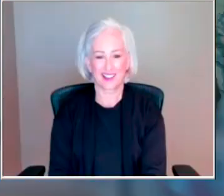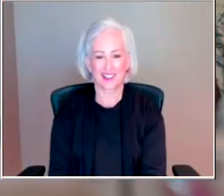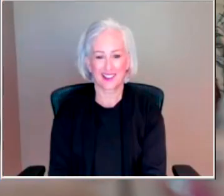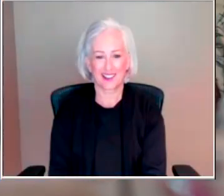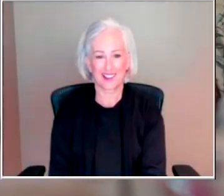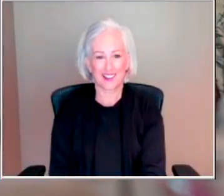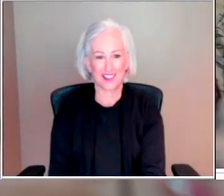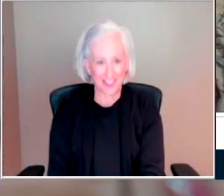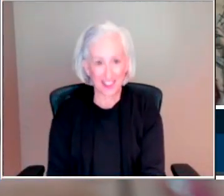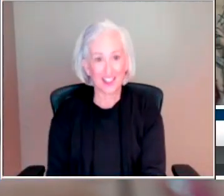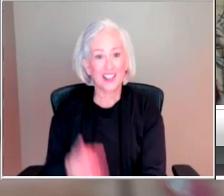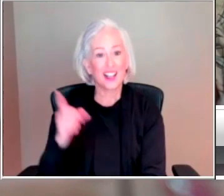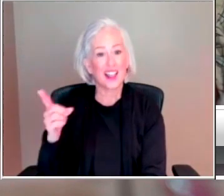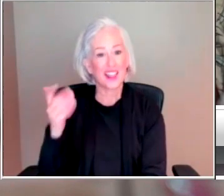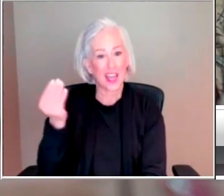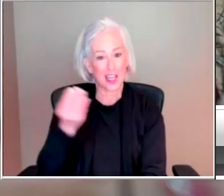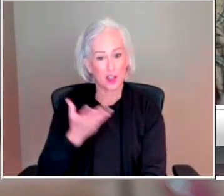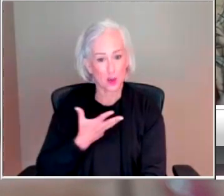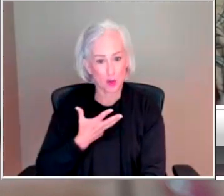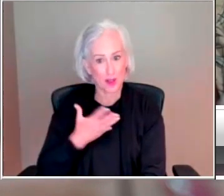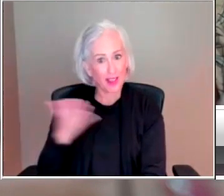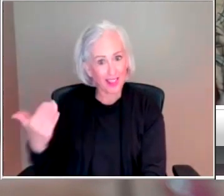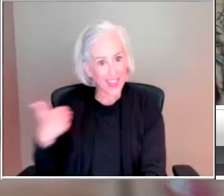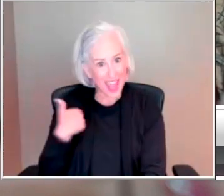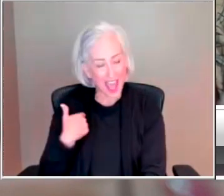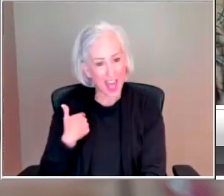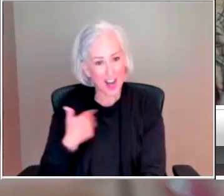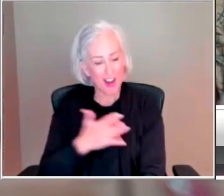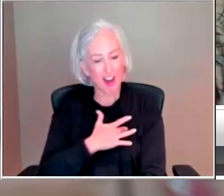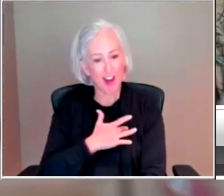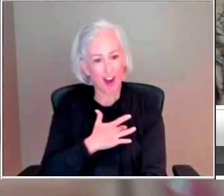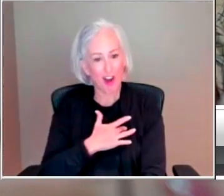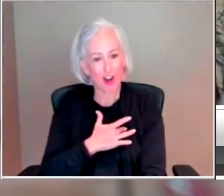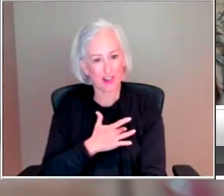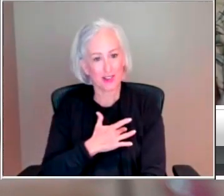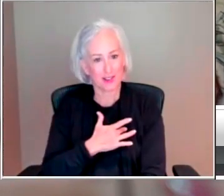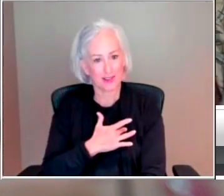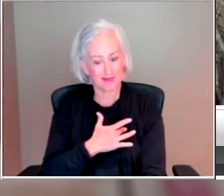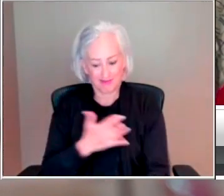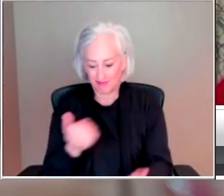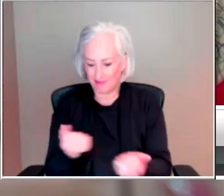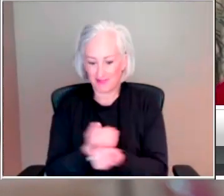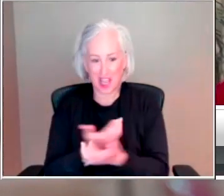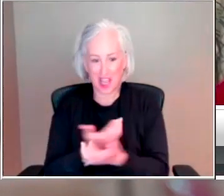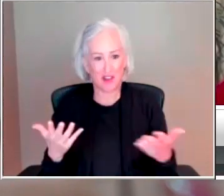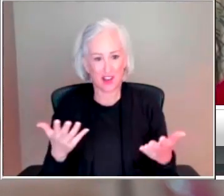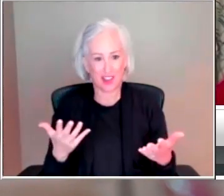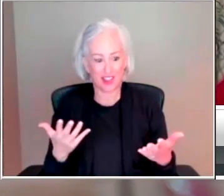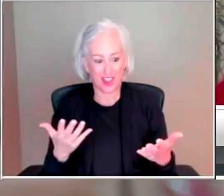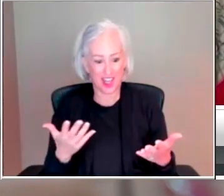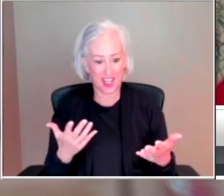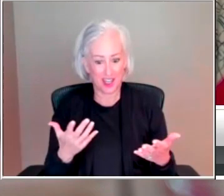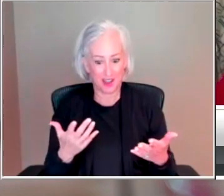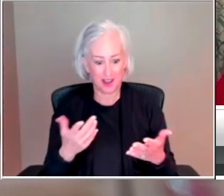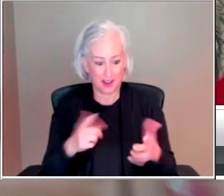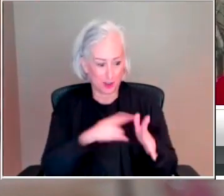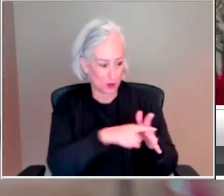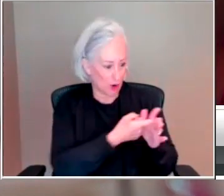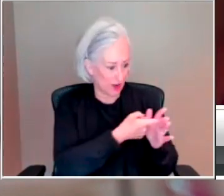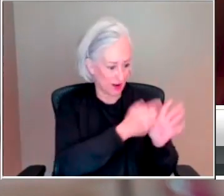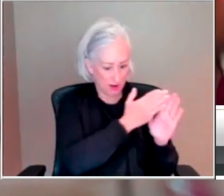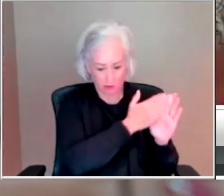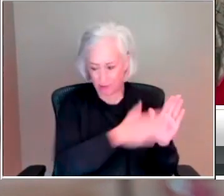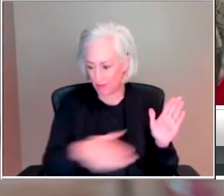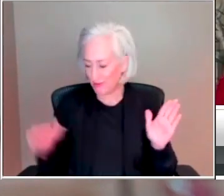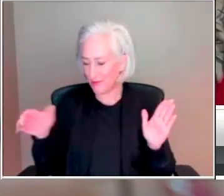and they said they had the heart. So everything just kind of went from one direction to